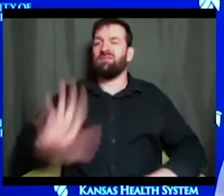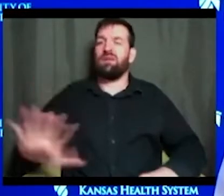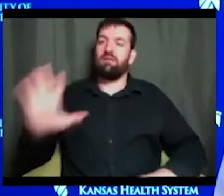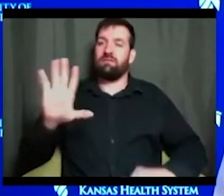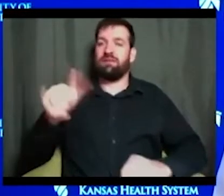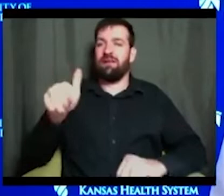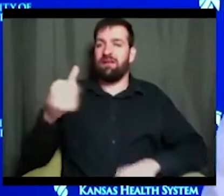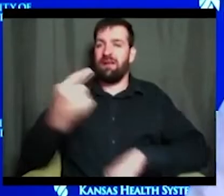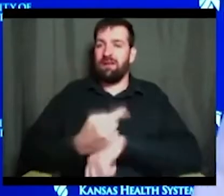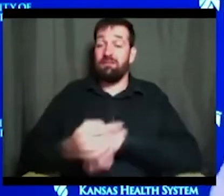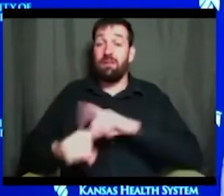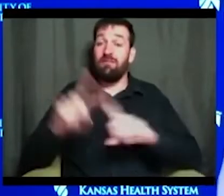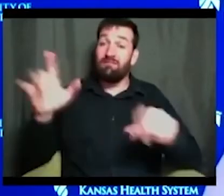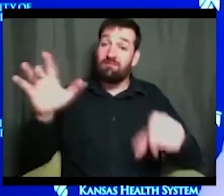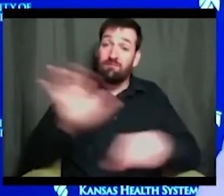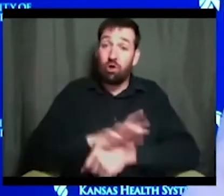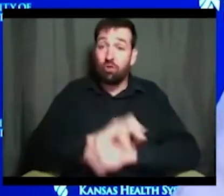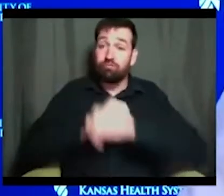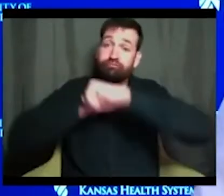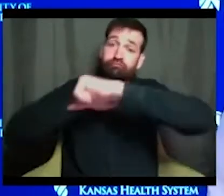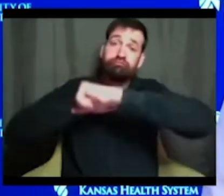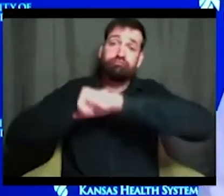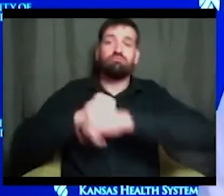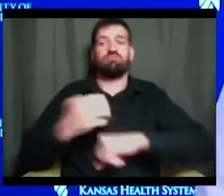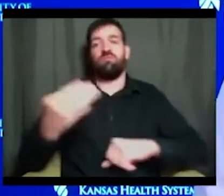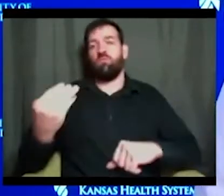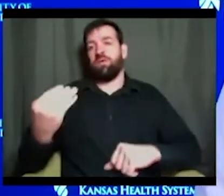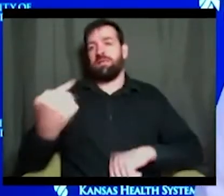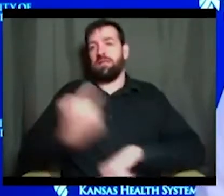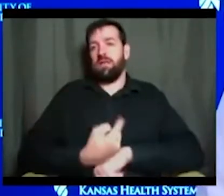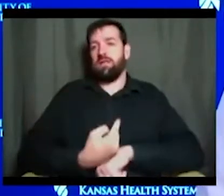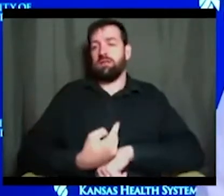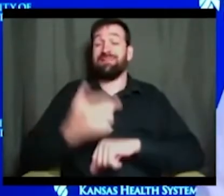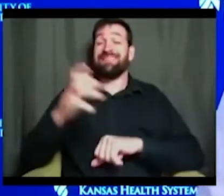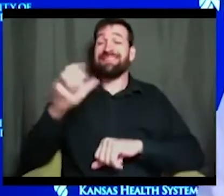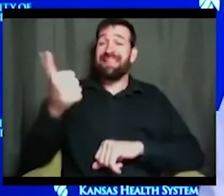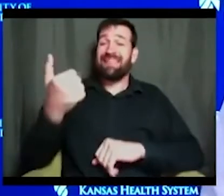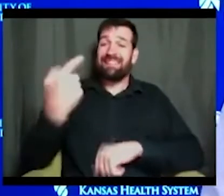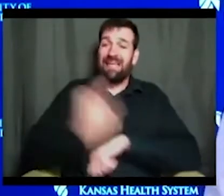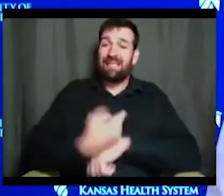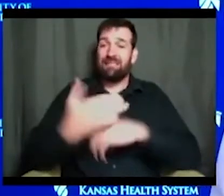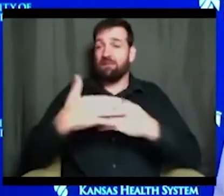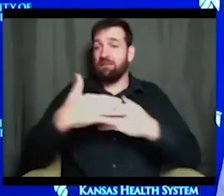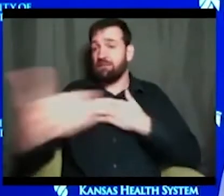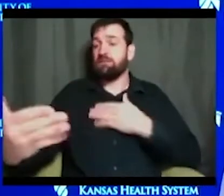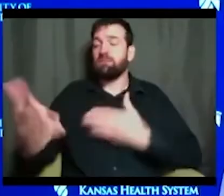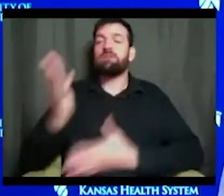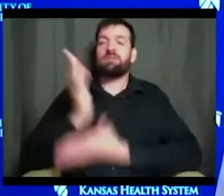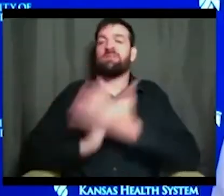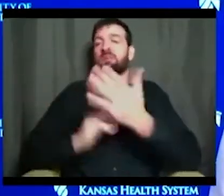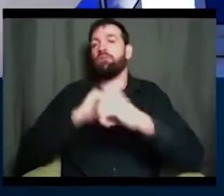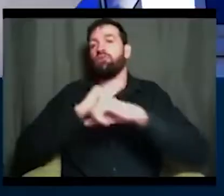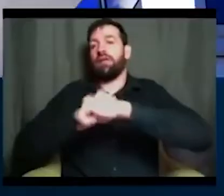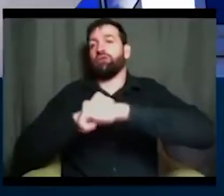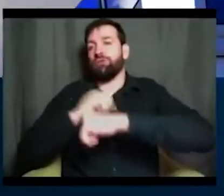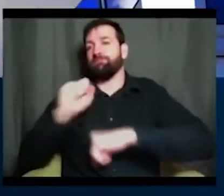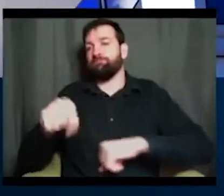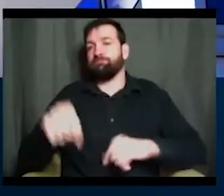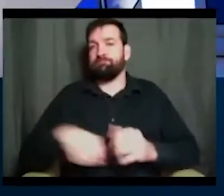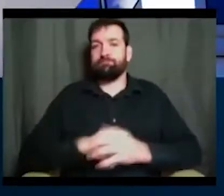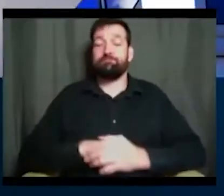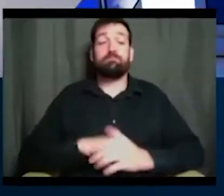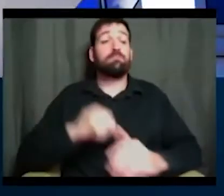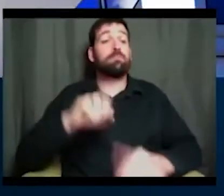it'd be that 14 days. Anytime after 10 days, you are going to start having some protection, though. Okay, and then Ross wants